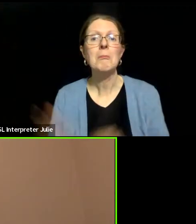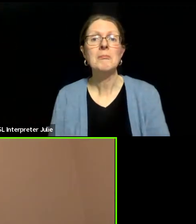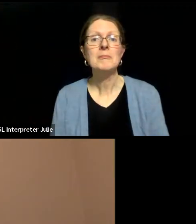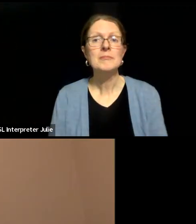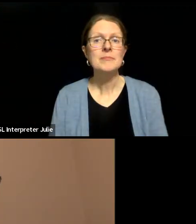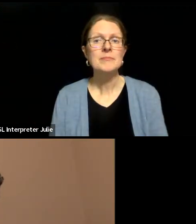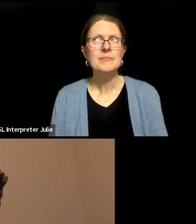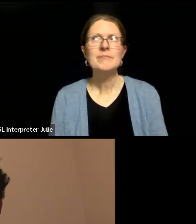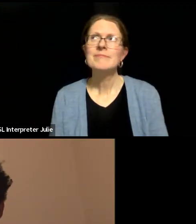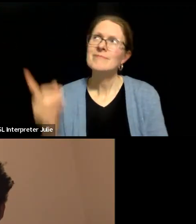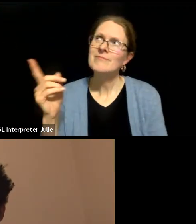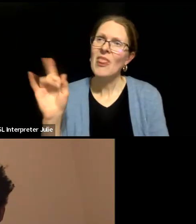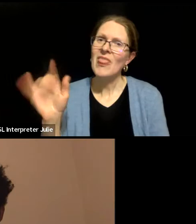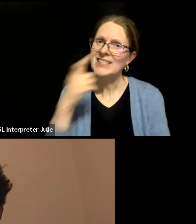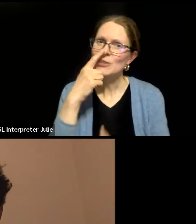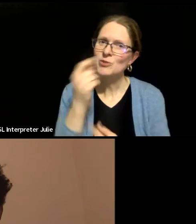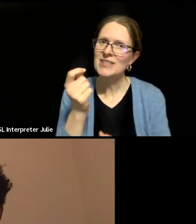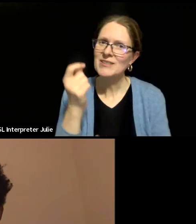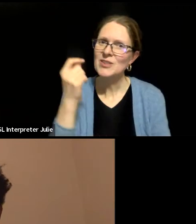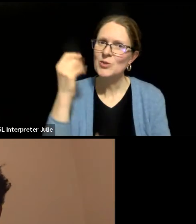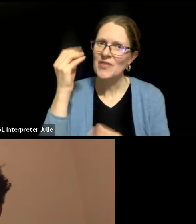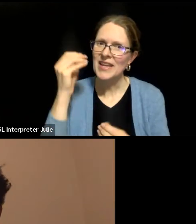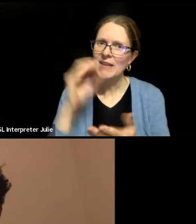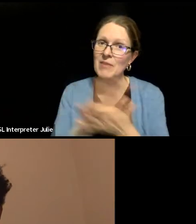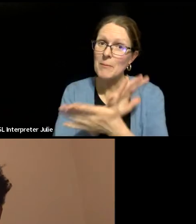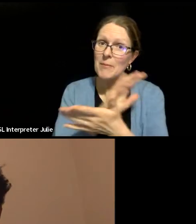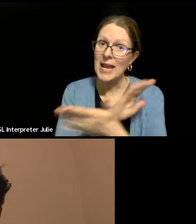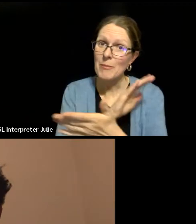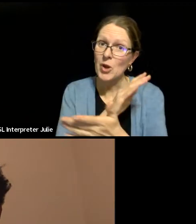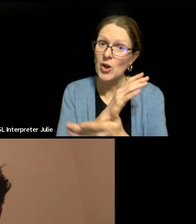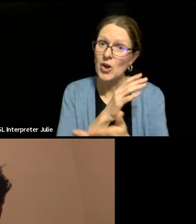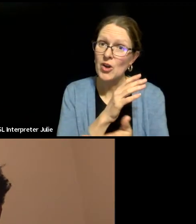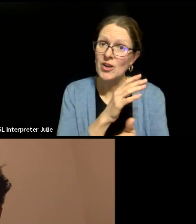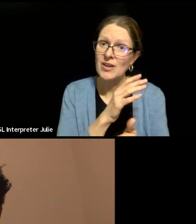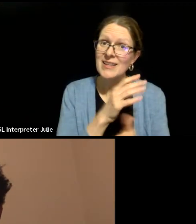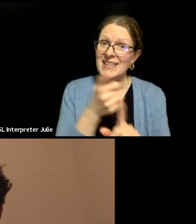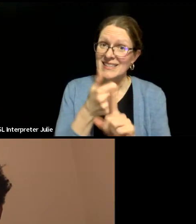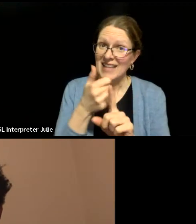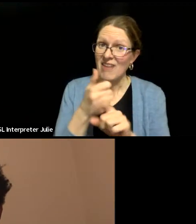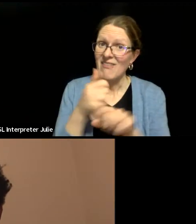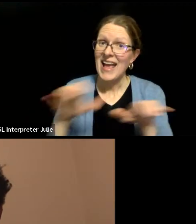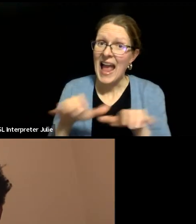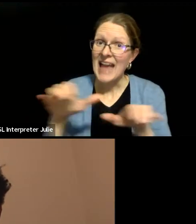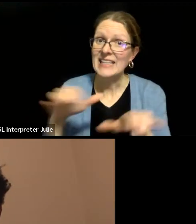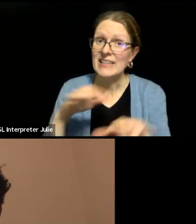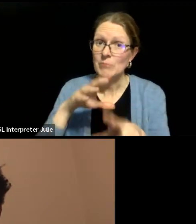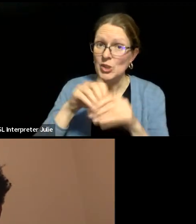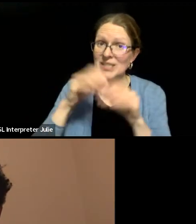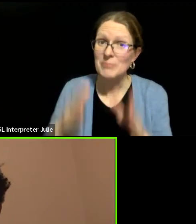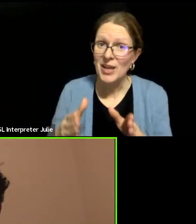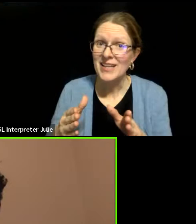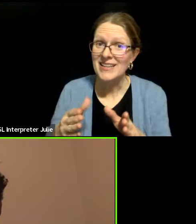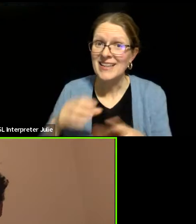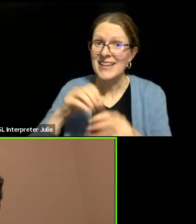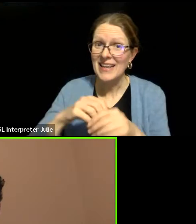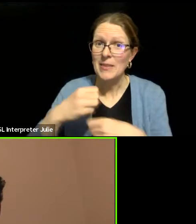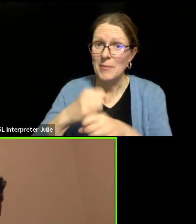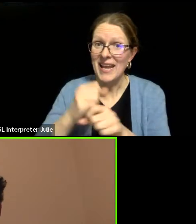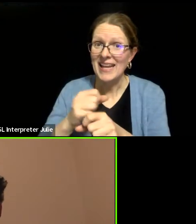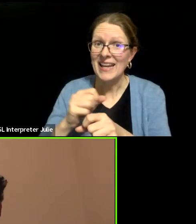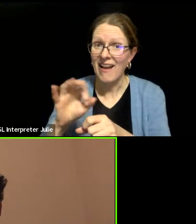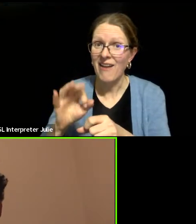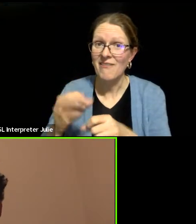mean, it's interesting to think of the paper as an active participant in the creation of this poem, right? Like, yeah, there is